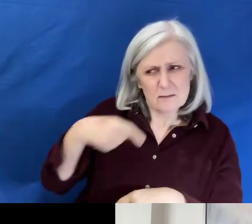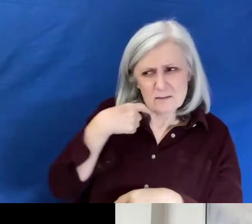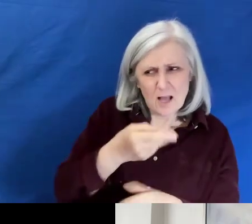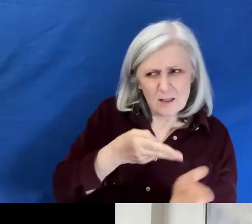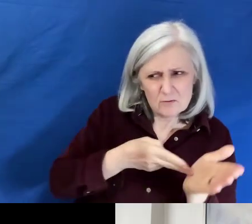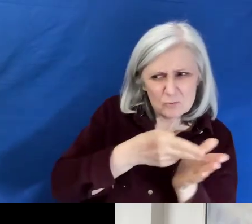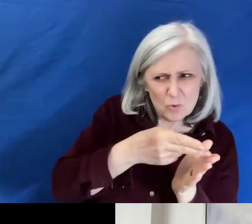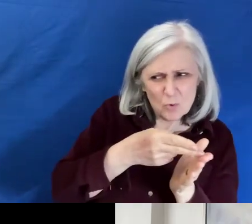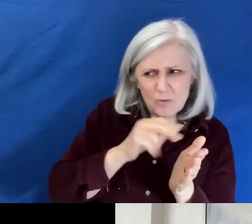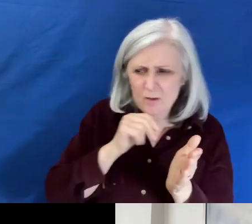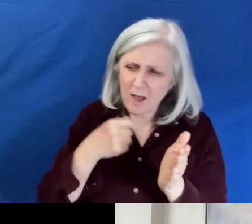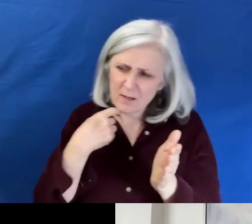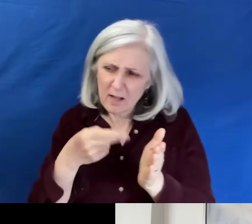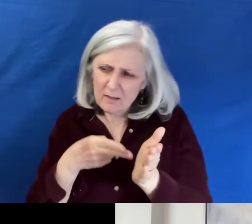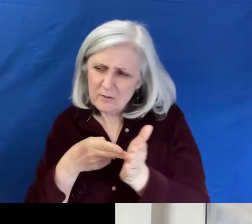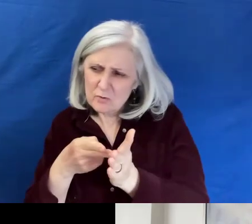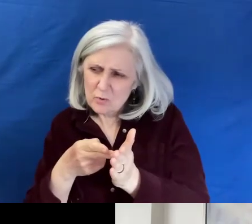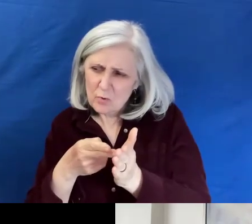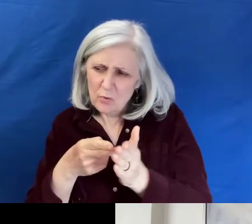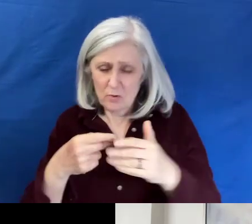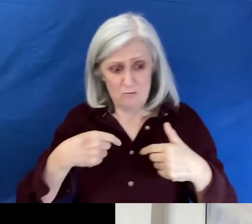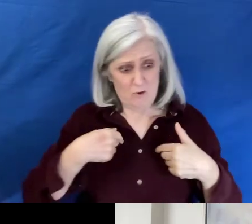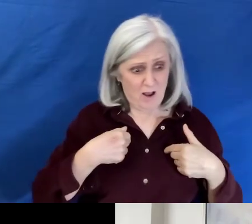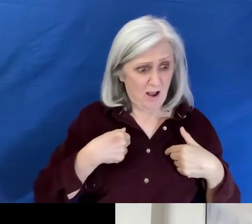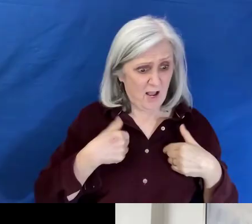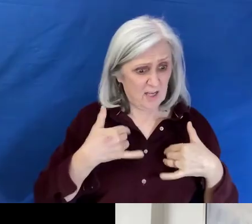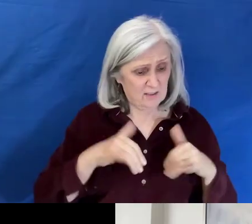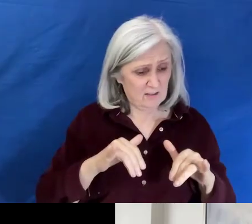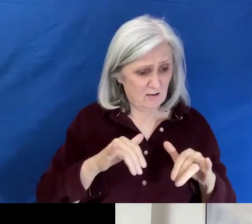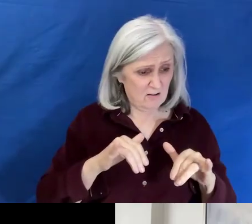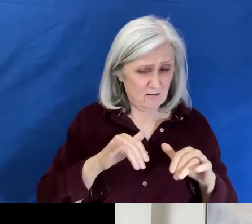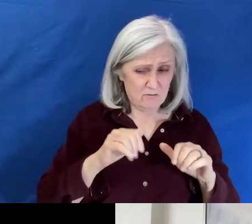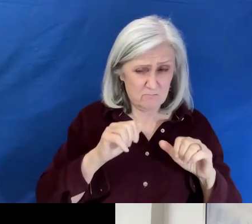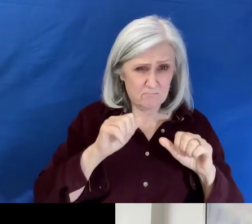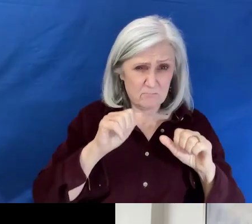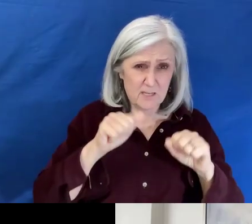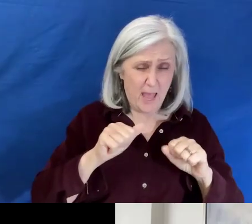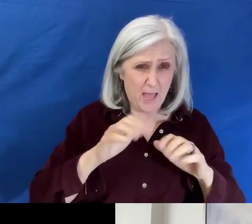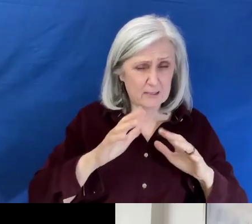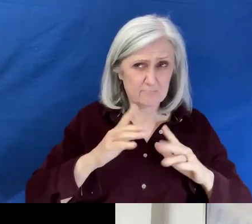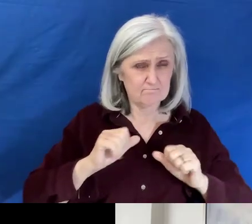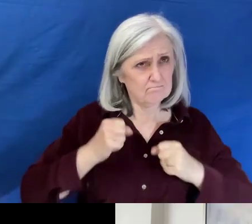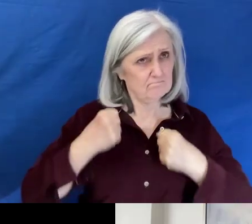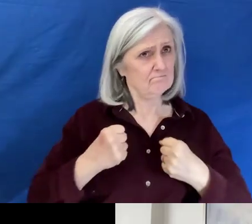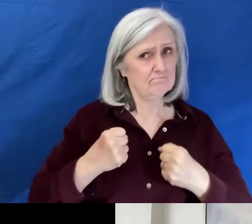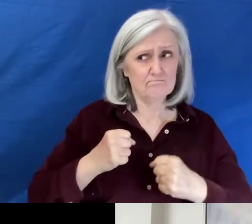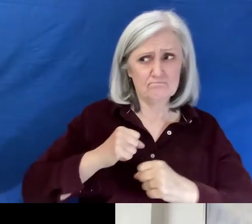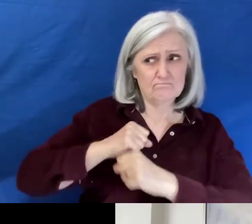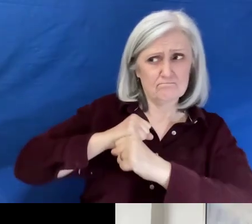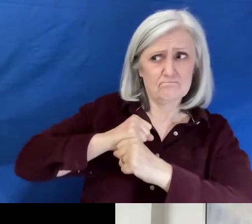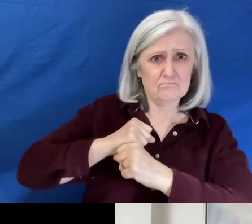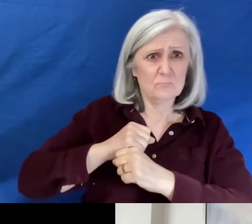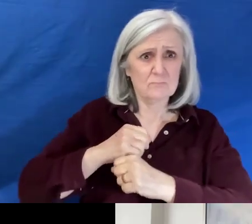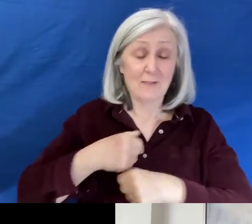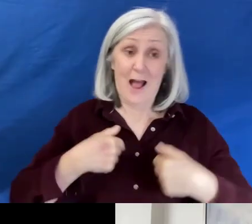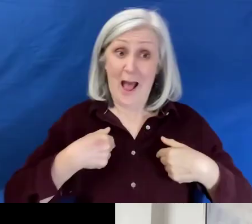not? Um, does she still have what it takes to like, withstand this? And I personally, as Cindy,